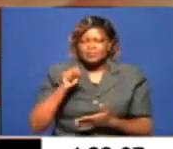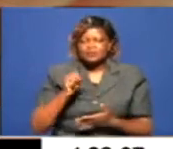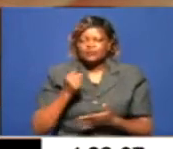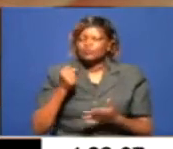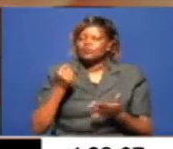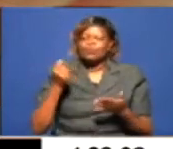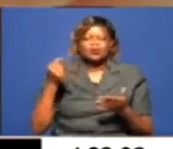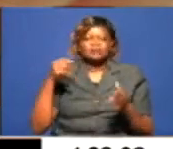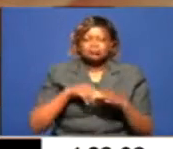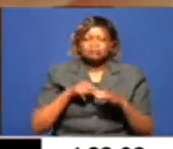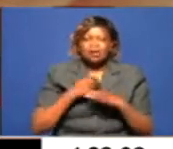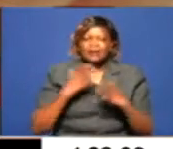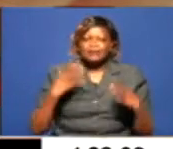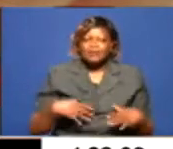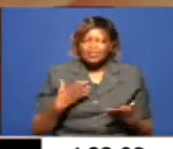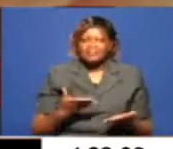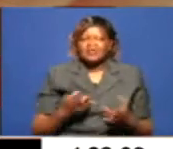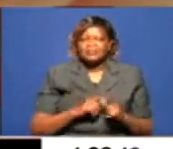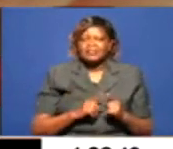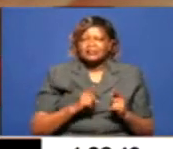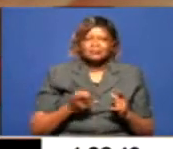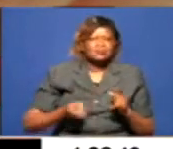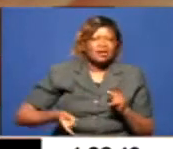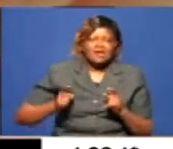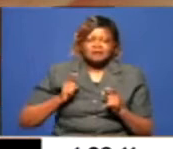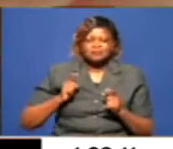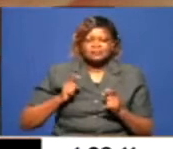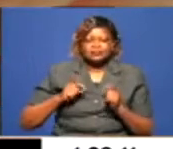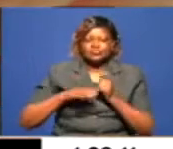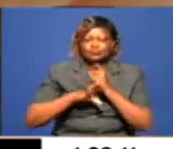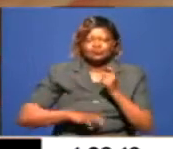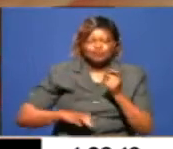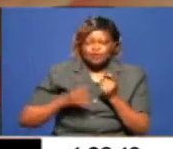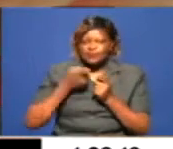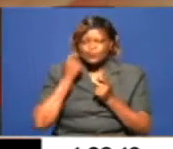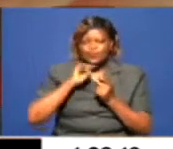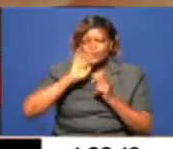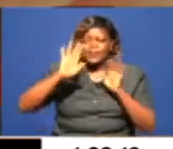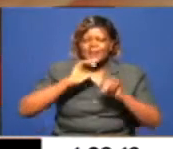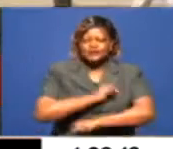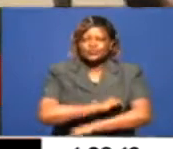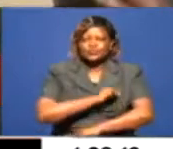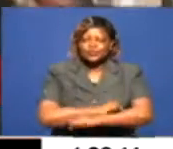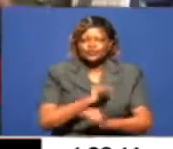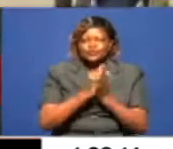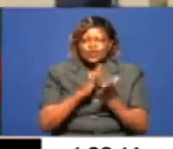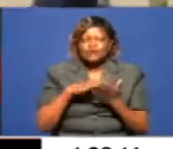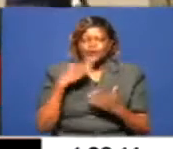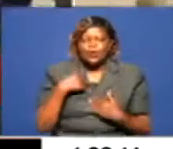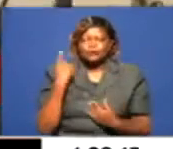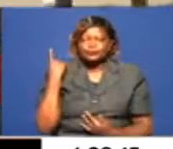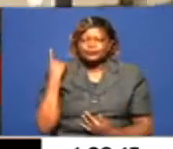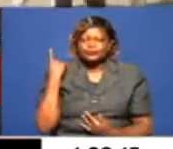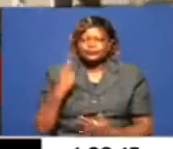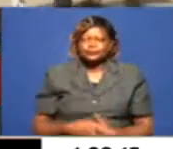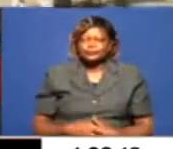passenger available and had hiked fares to capitalize the back to school. Weekly for Catch reports. The directive